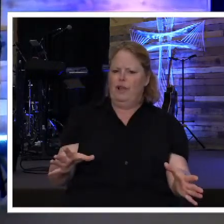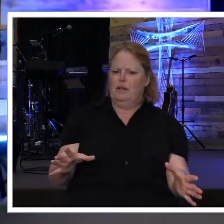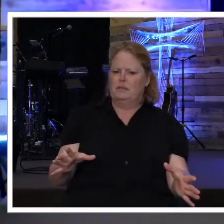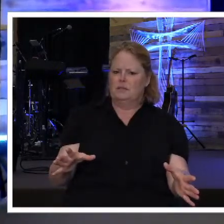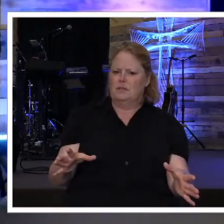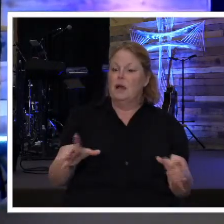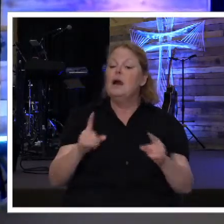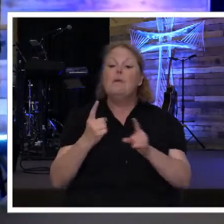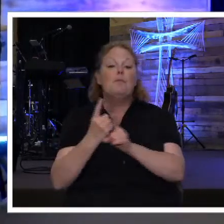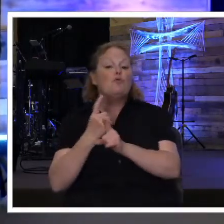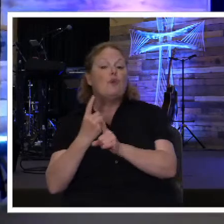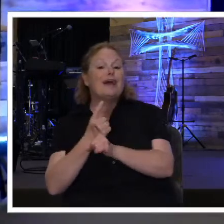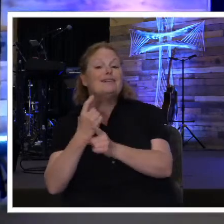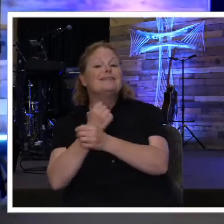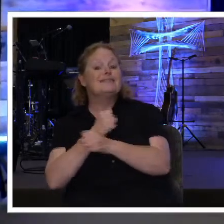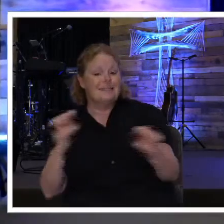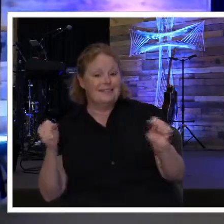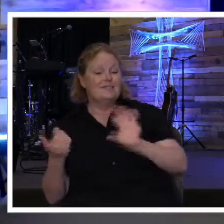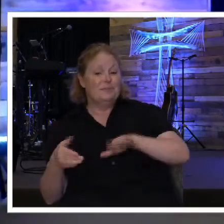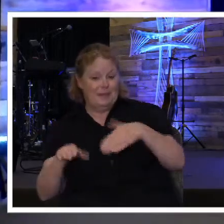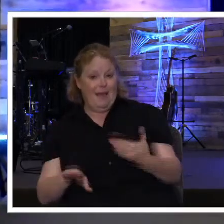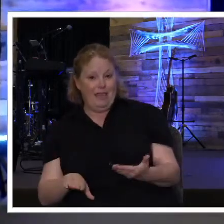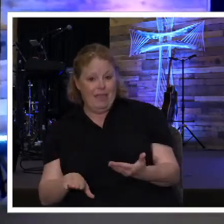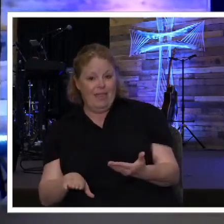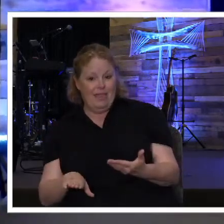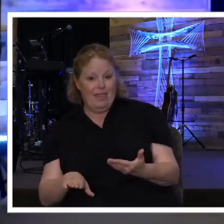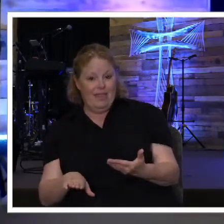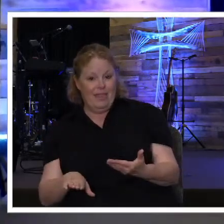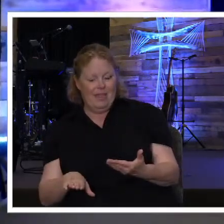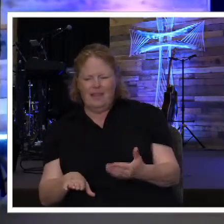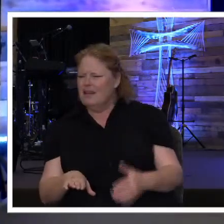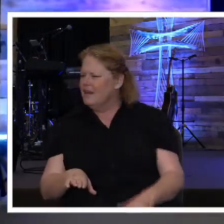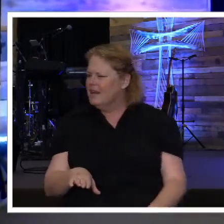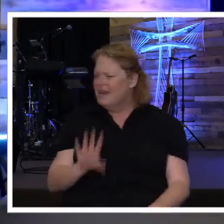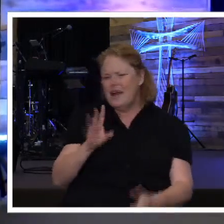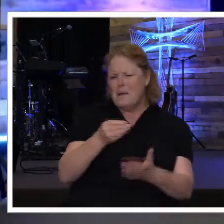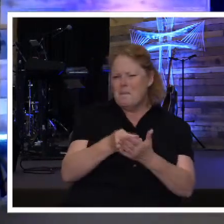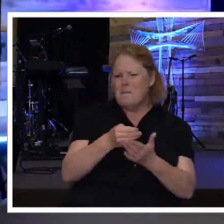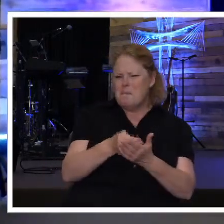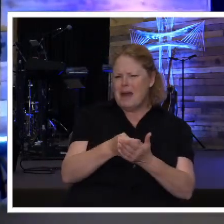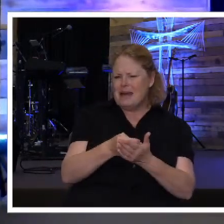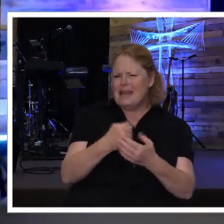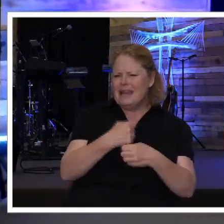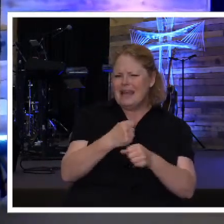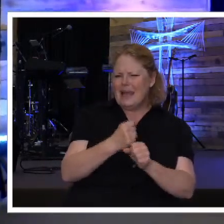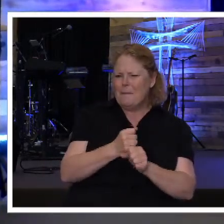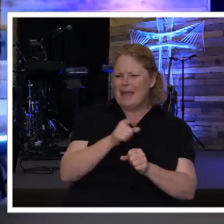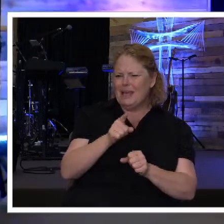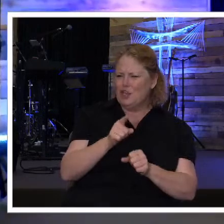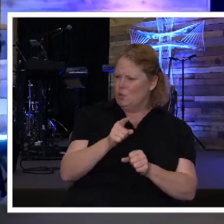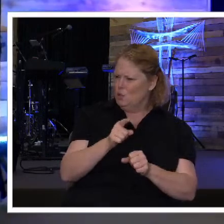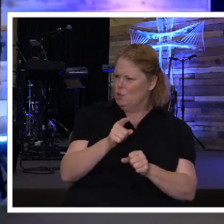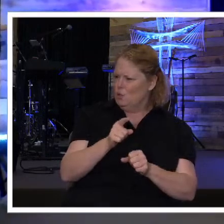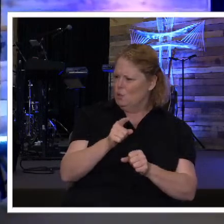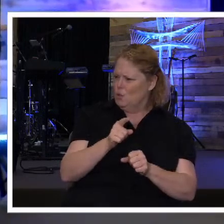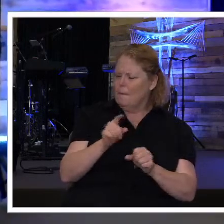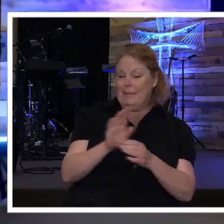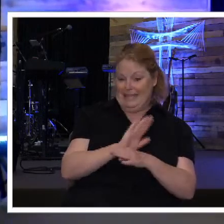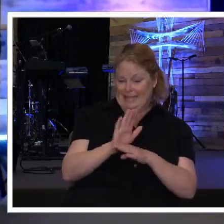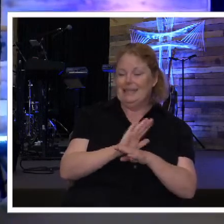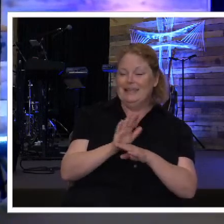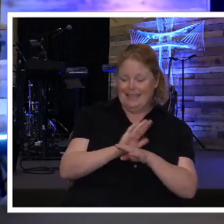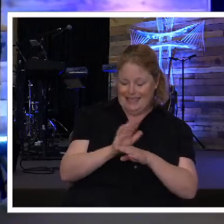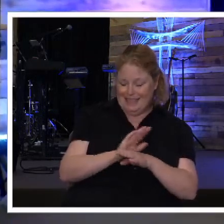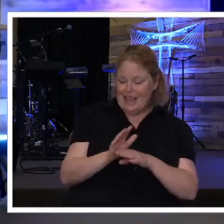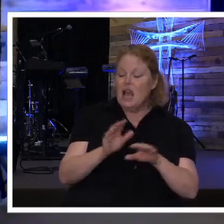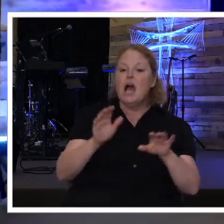but righteousness delivers from death." How many of you know money can make you busy? Money can make you busy. You